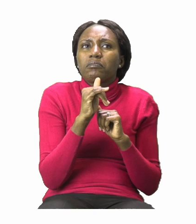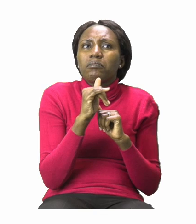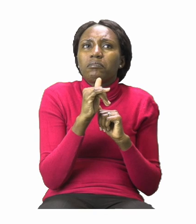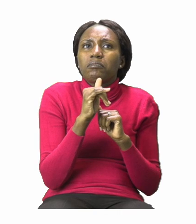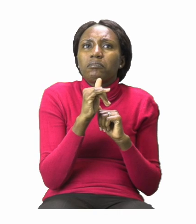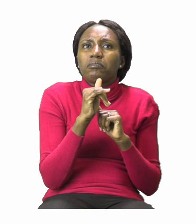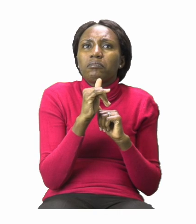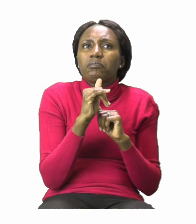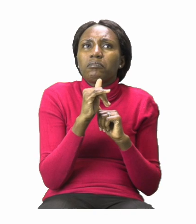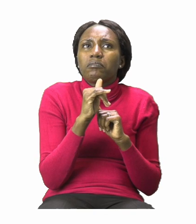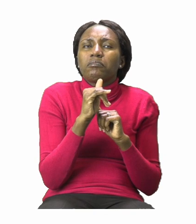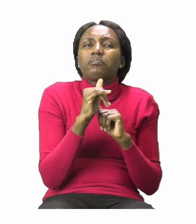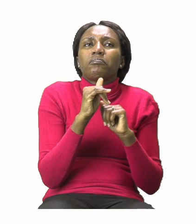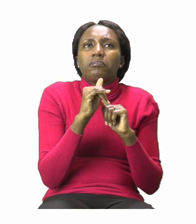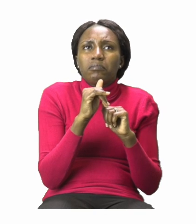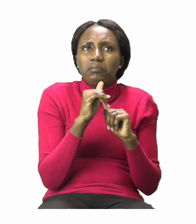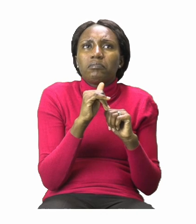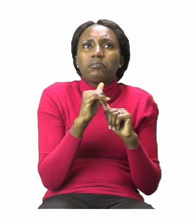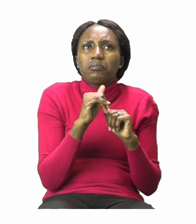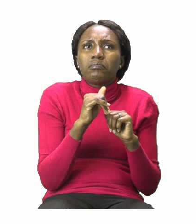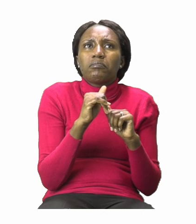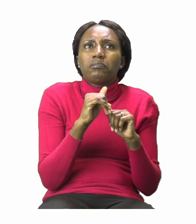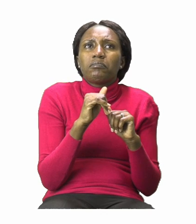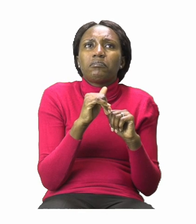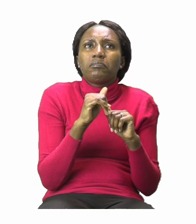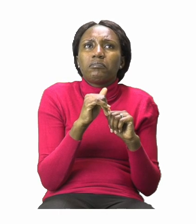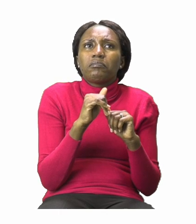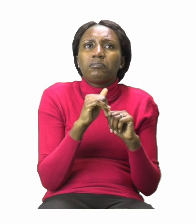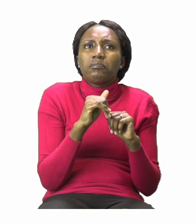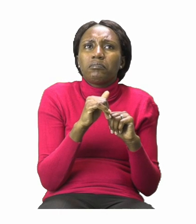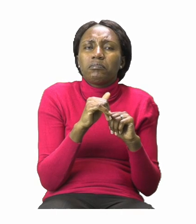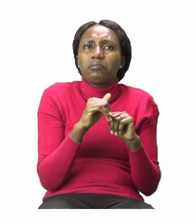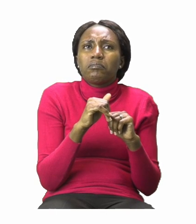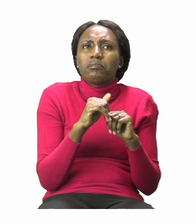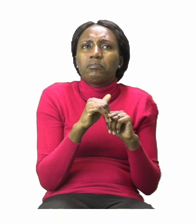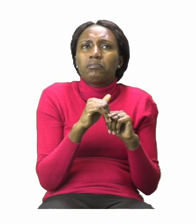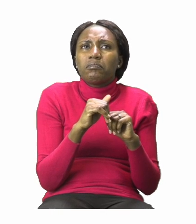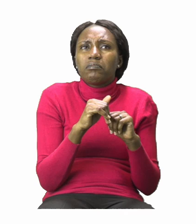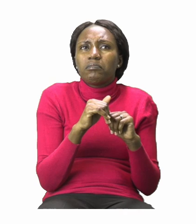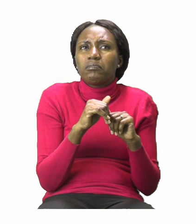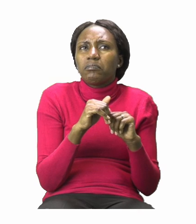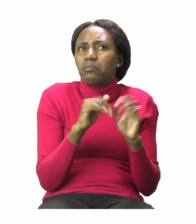the same. How about the one in the middle?